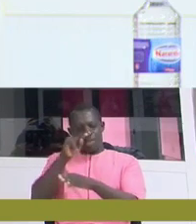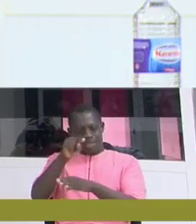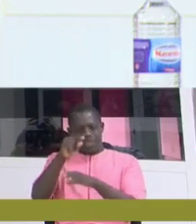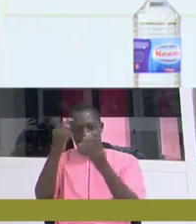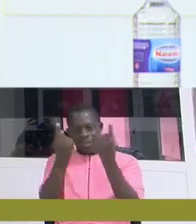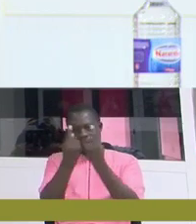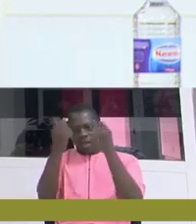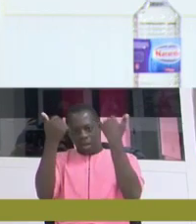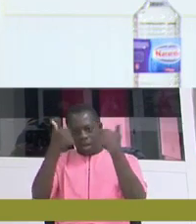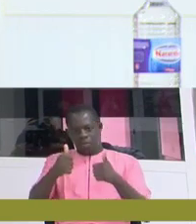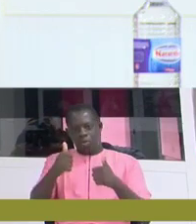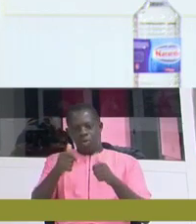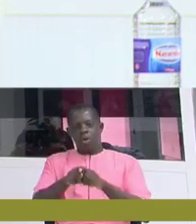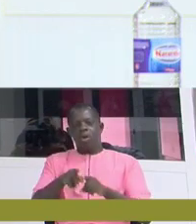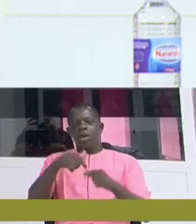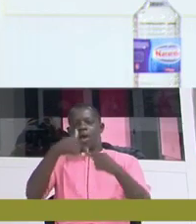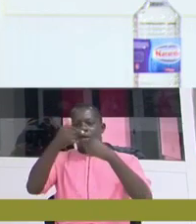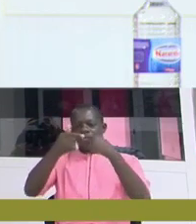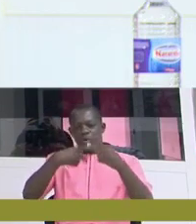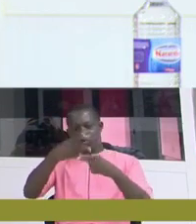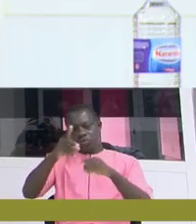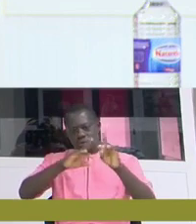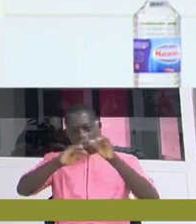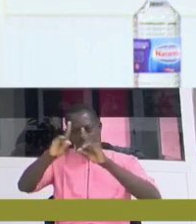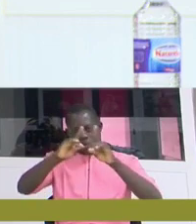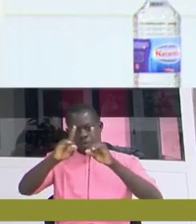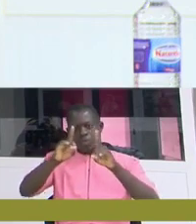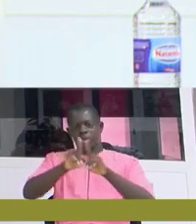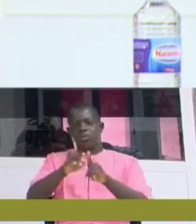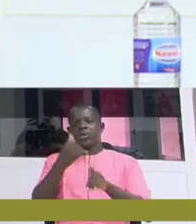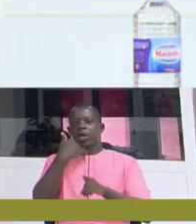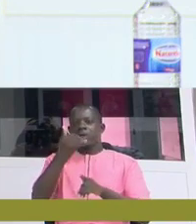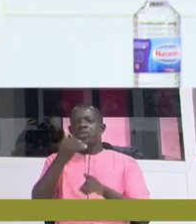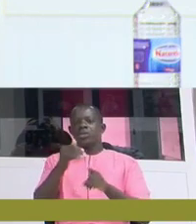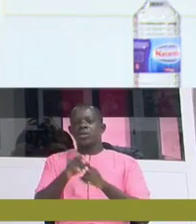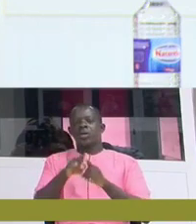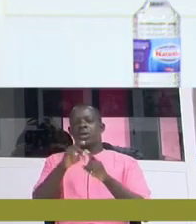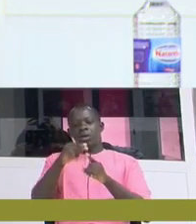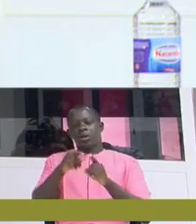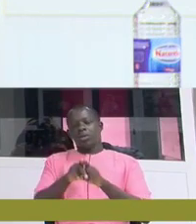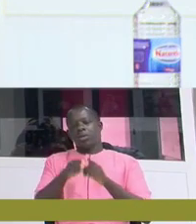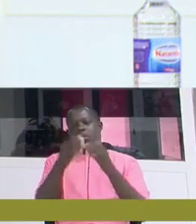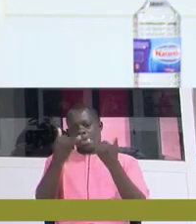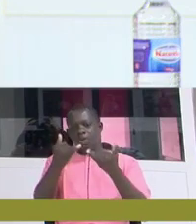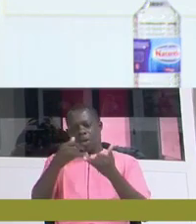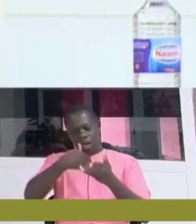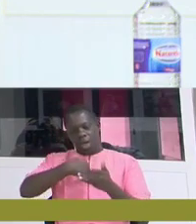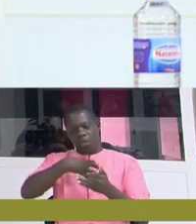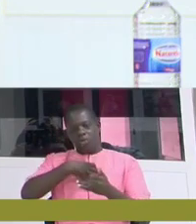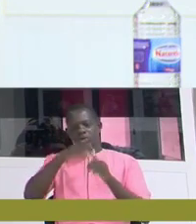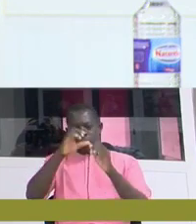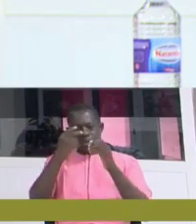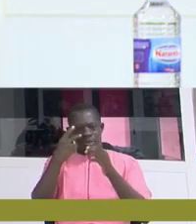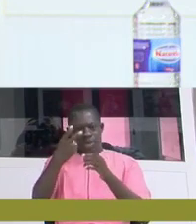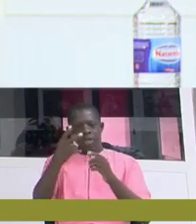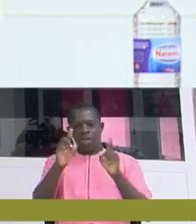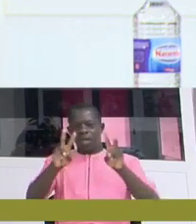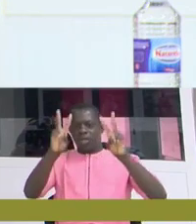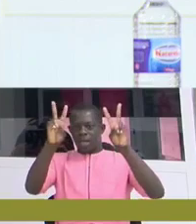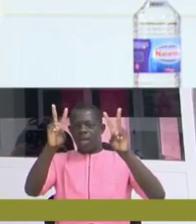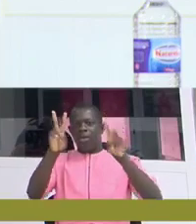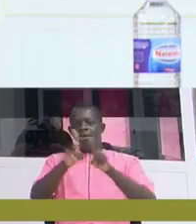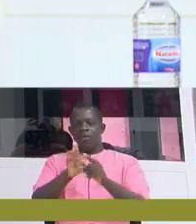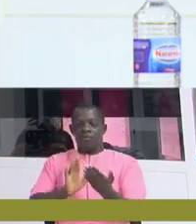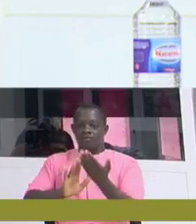before that. Kabirinayo Diamoke. After discussing that with him. Nkayebe Yaya Jemmejela. I said to him, now I will see Yaya Jamme. Face to